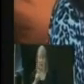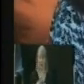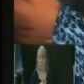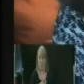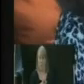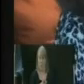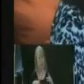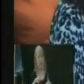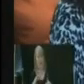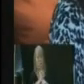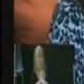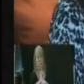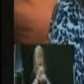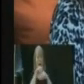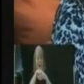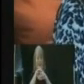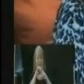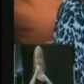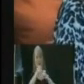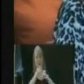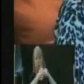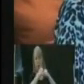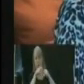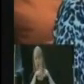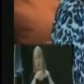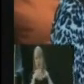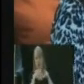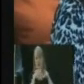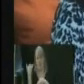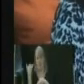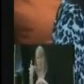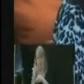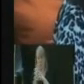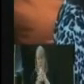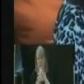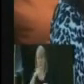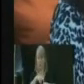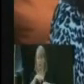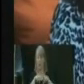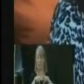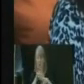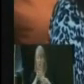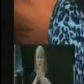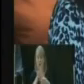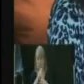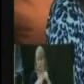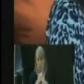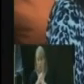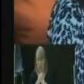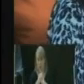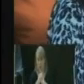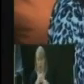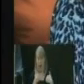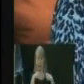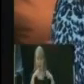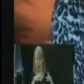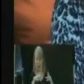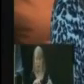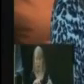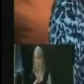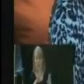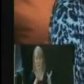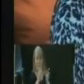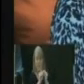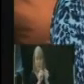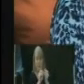work within this structure for the past year. 4 times during the school year, I had the opportunity to meet with a team of